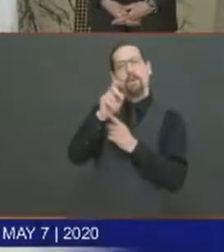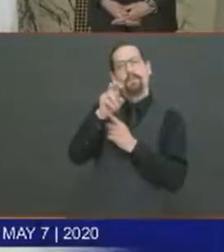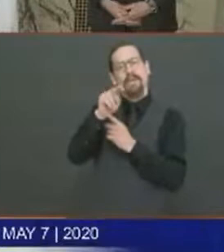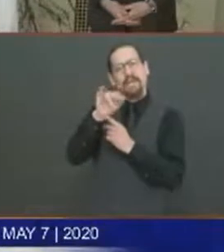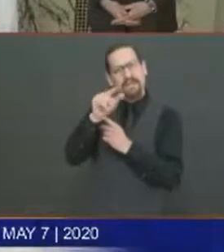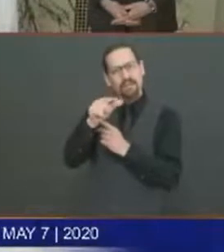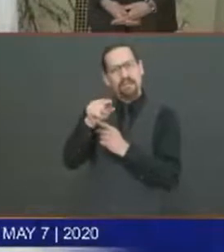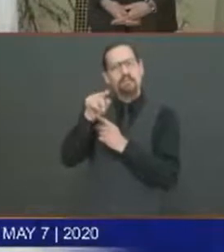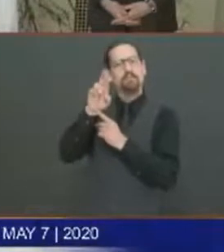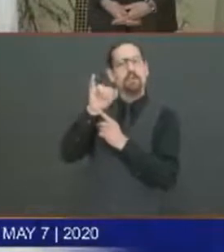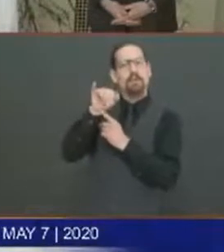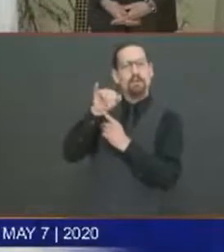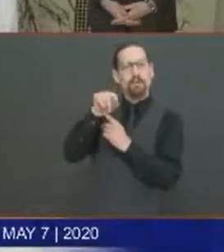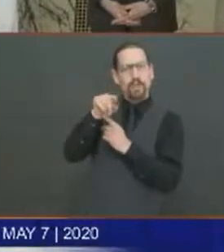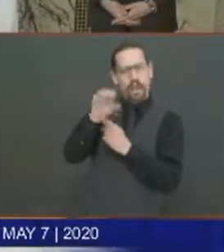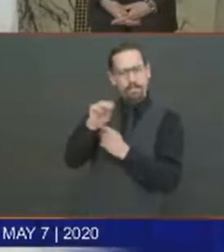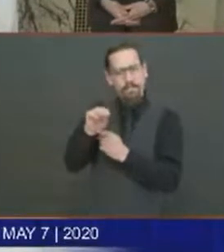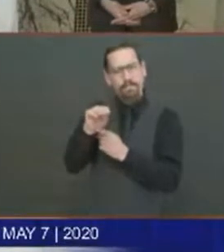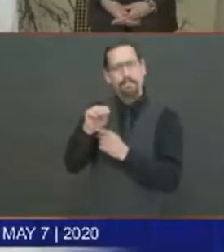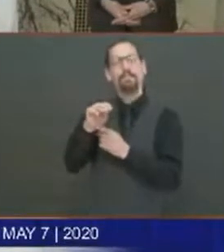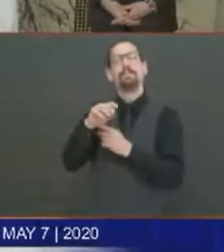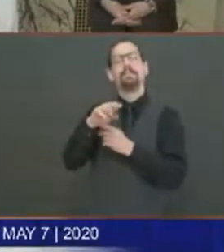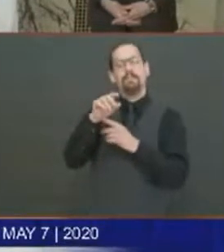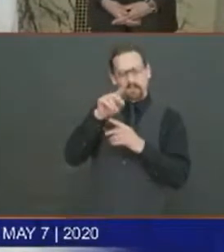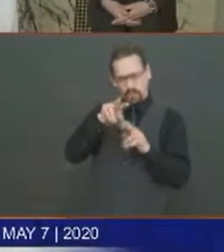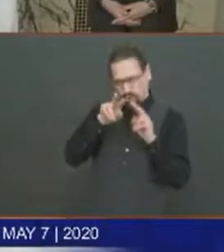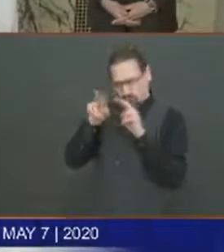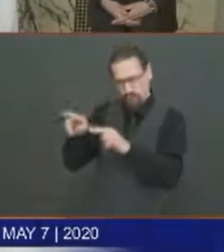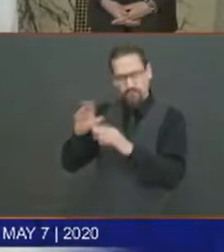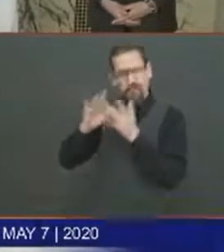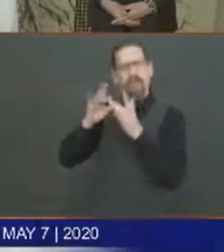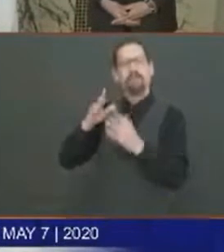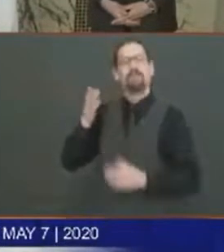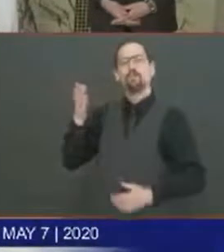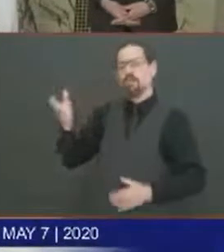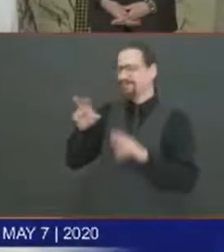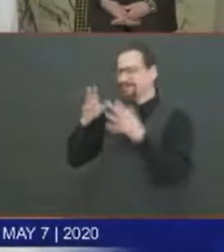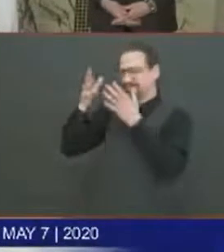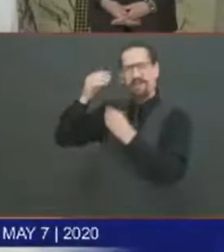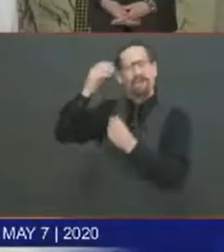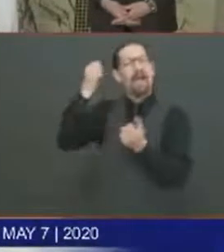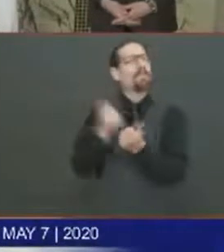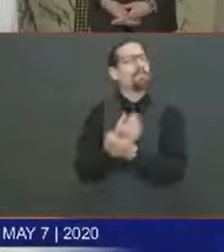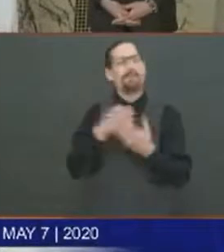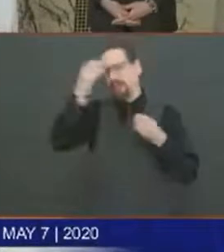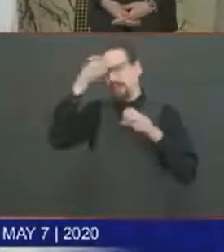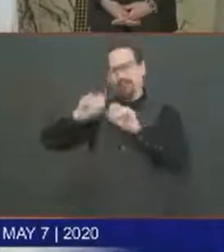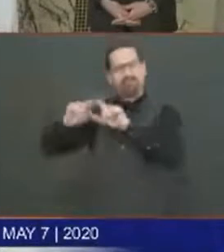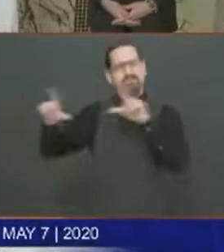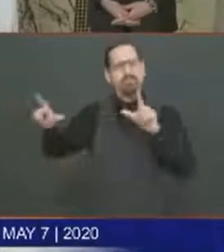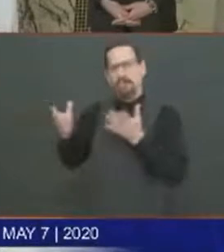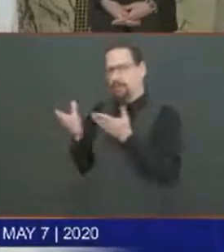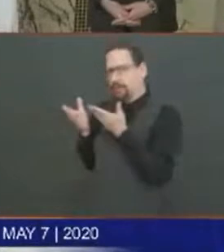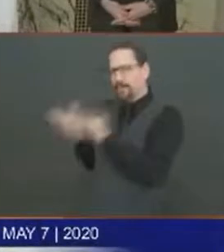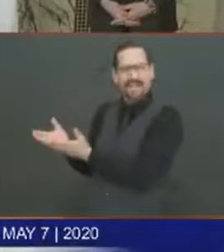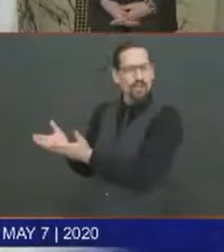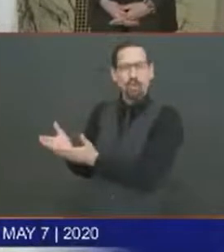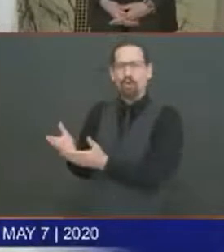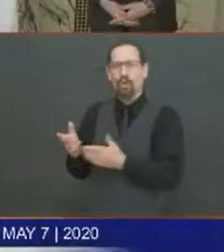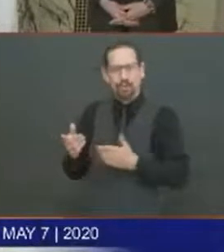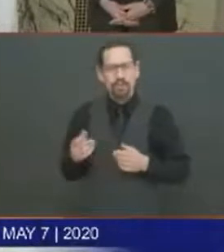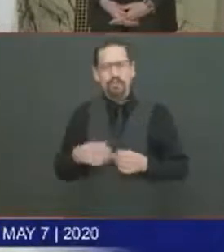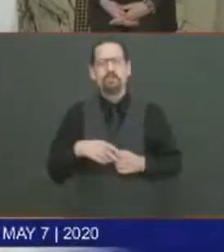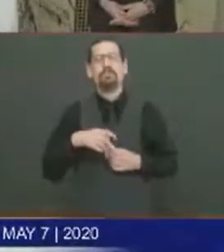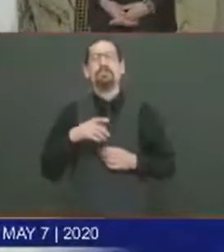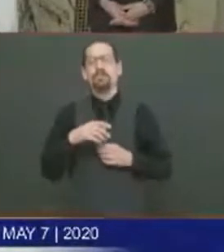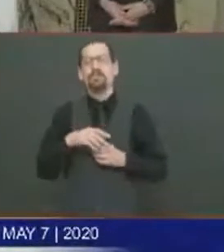reopeningri.com. If you can't find it there, you can go to the DBR website if it's a business. But we're going to really try to do